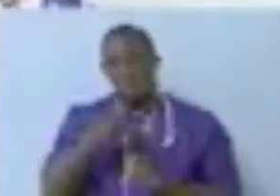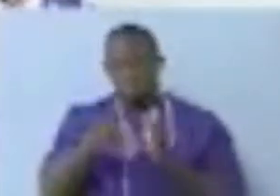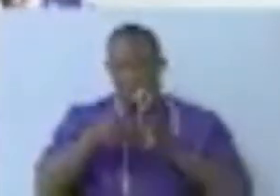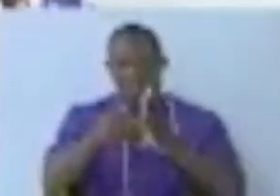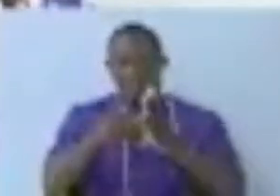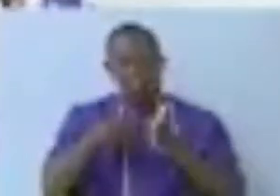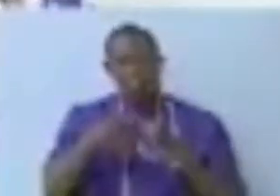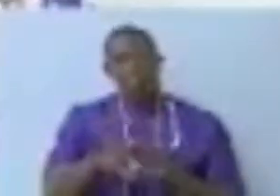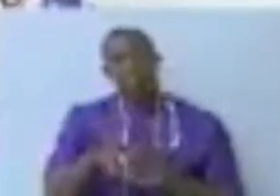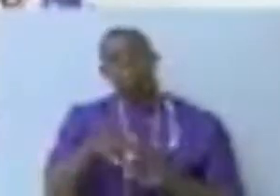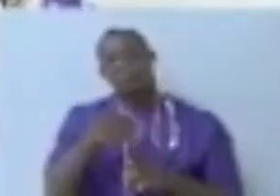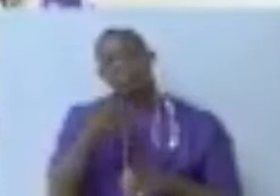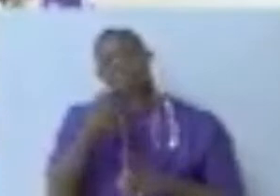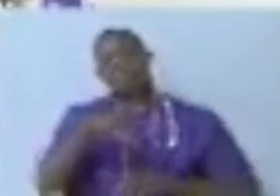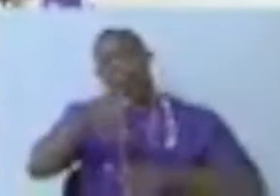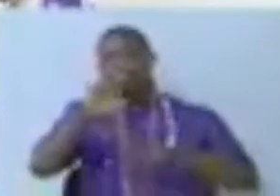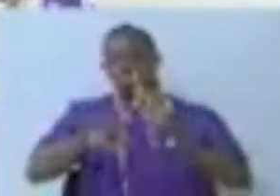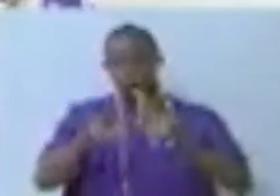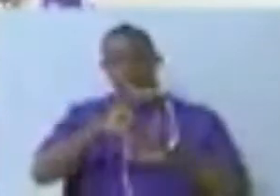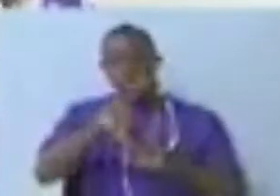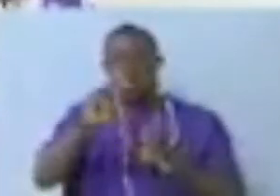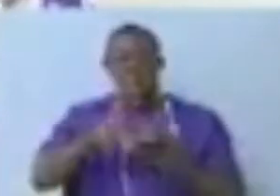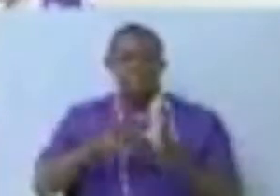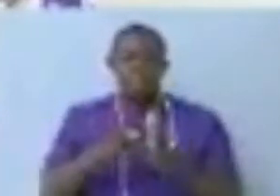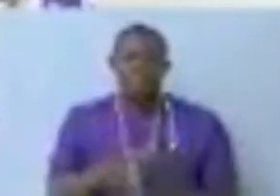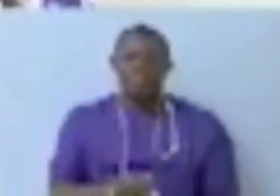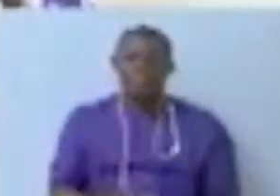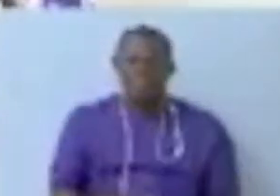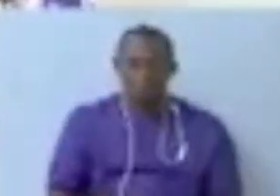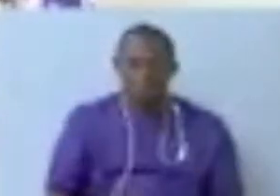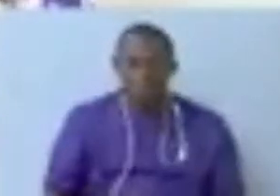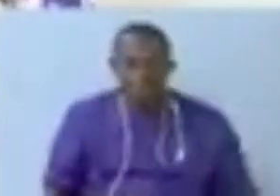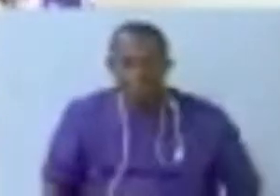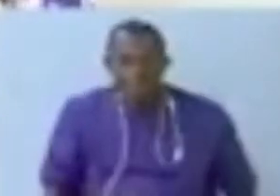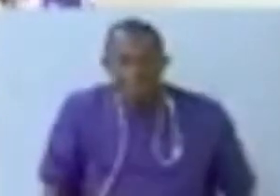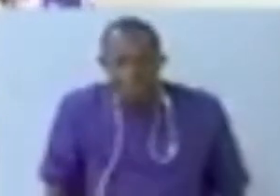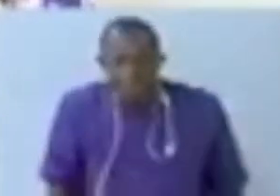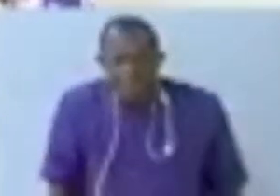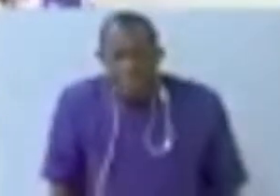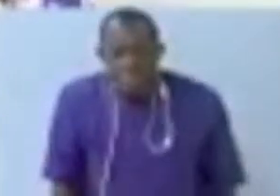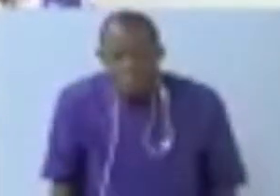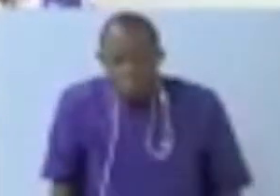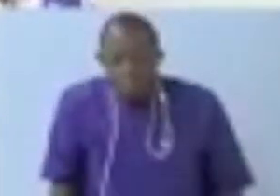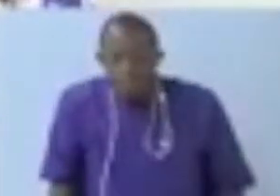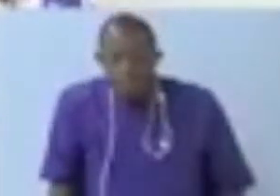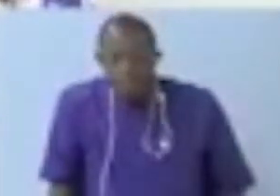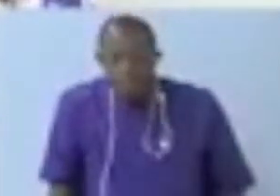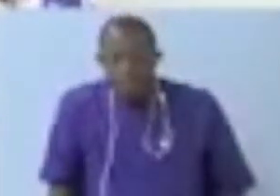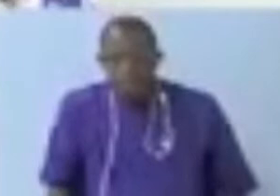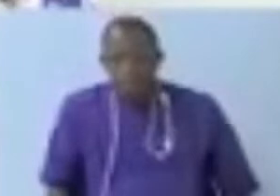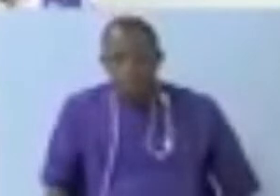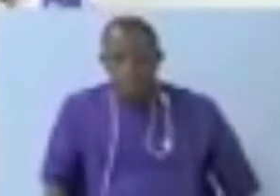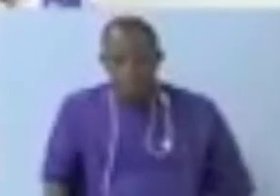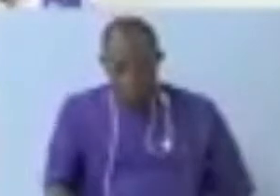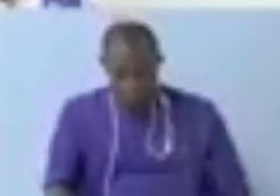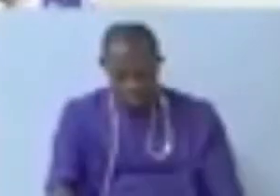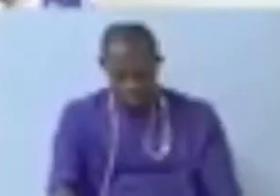you. Leading me does not mean cross-examination. Well, I come somebody said but I'm